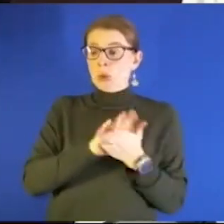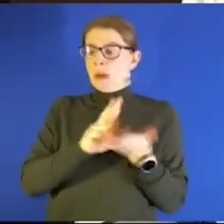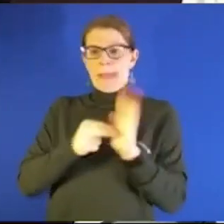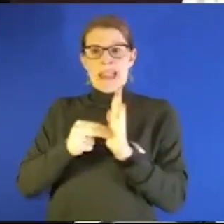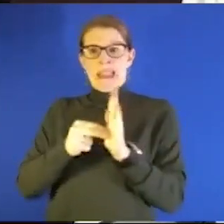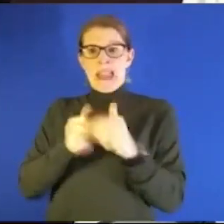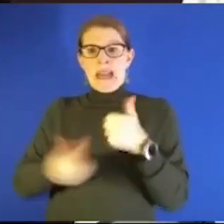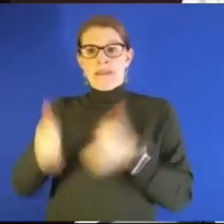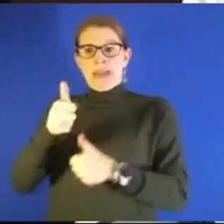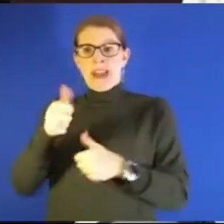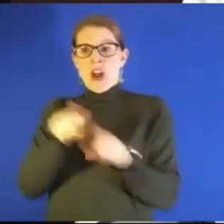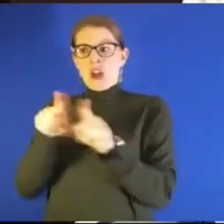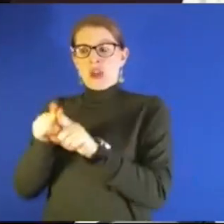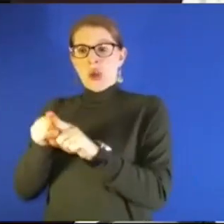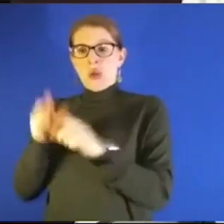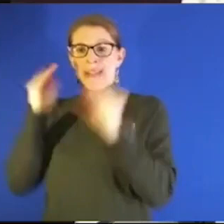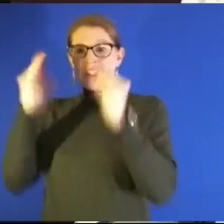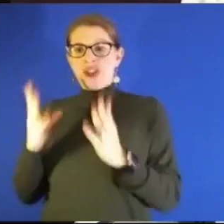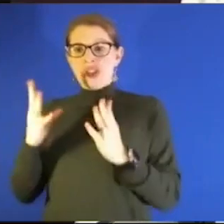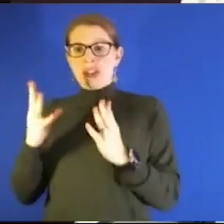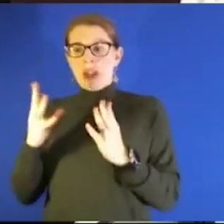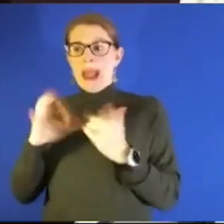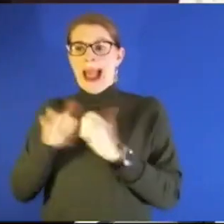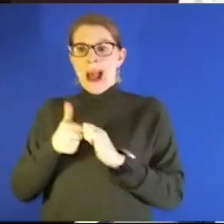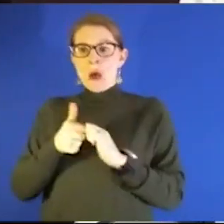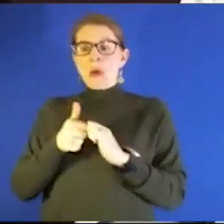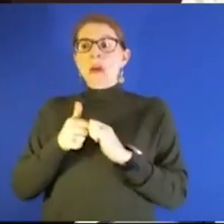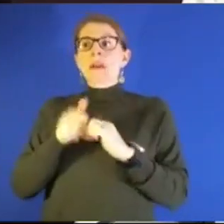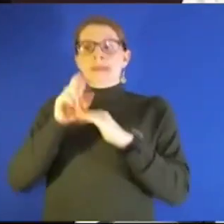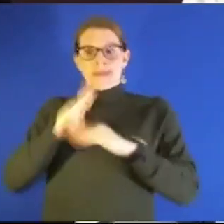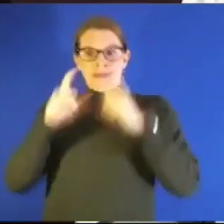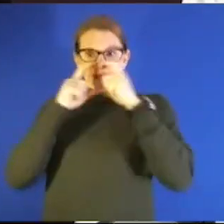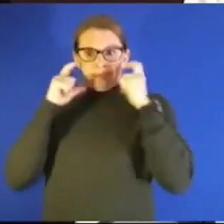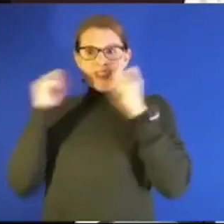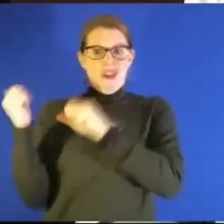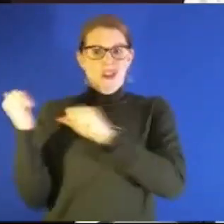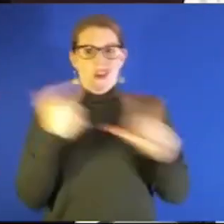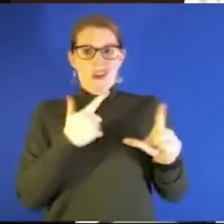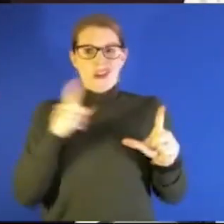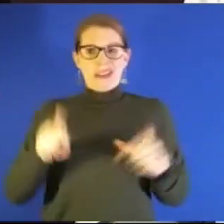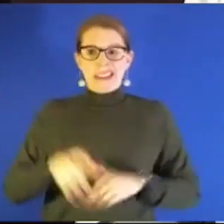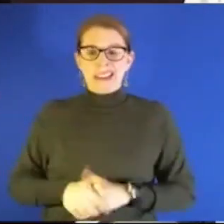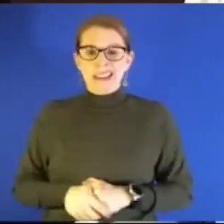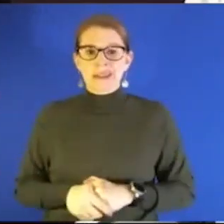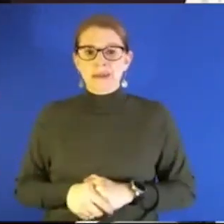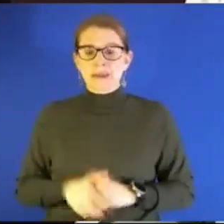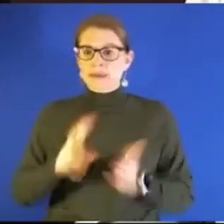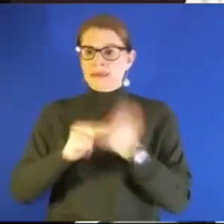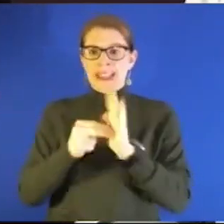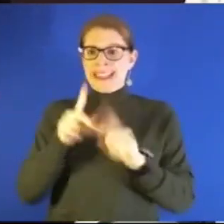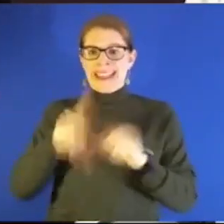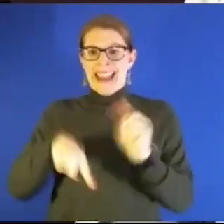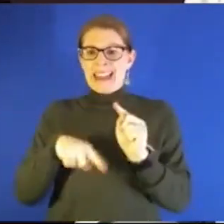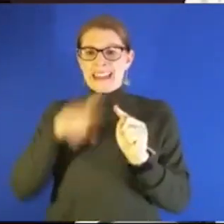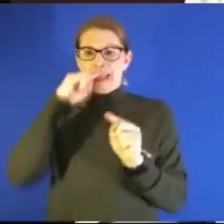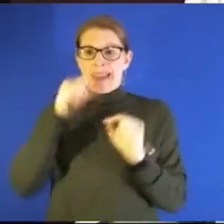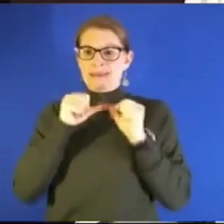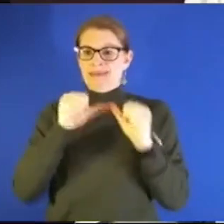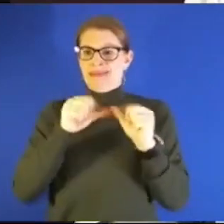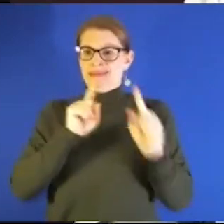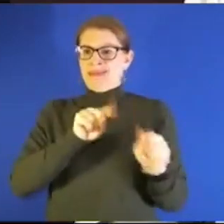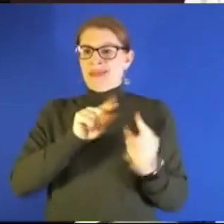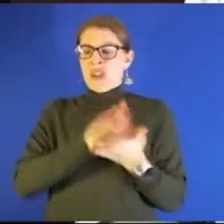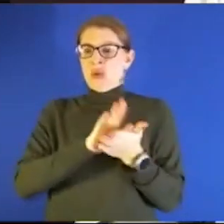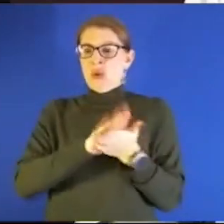school, and the way to do that is the mask. You're going to completely undermine your ability to keep kids in school if you don't mask. We're seeing that